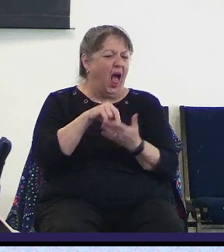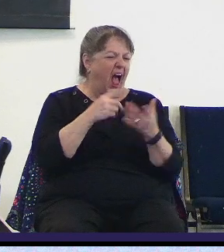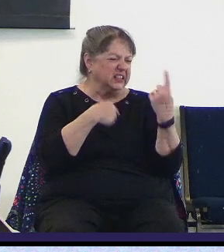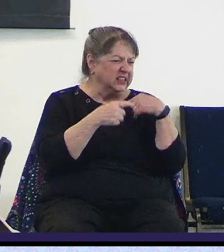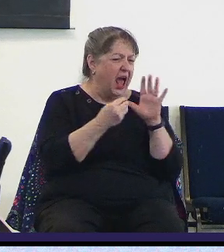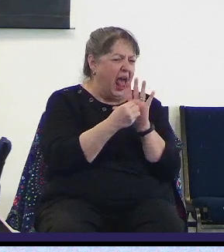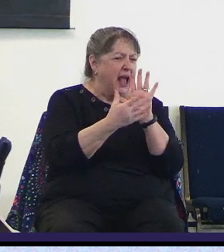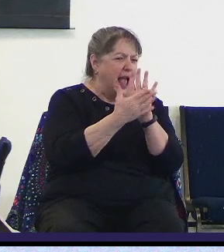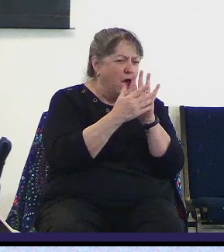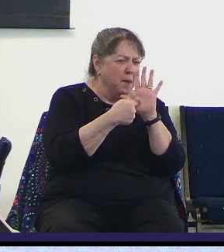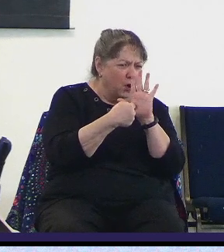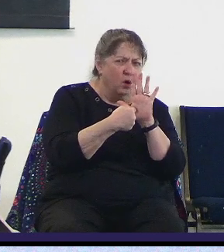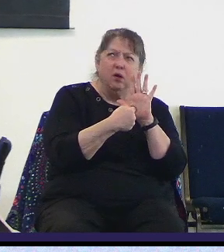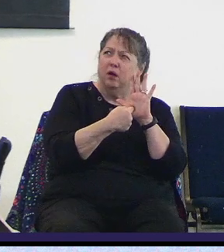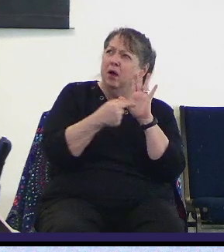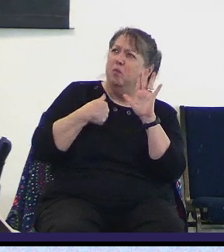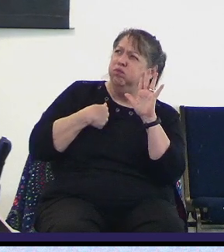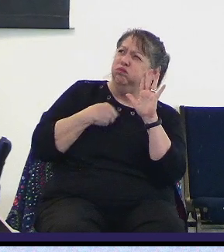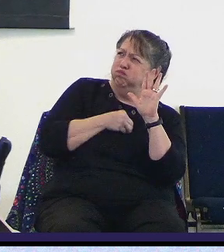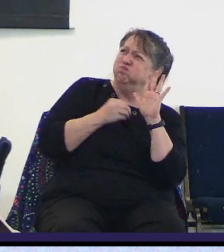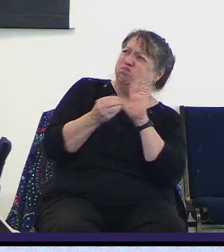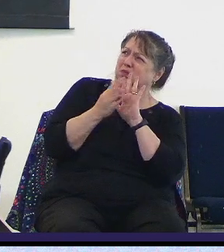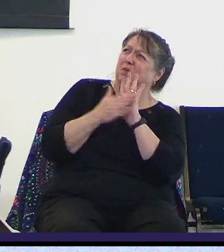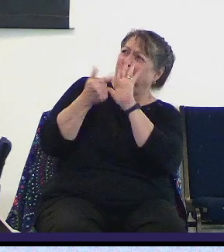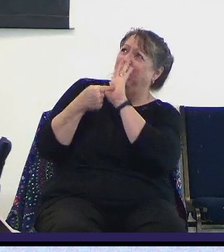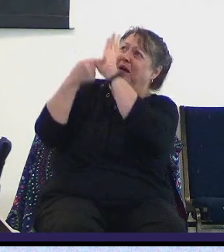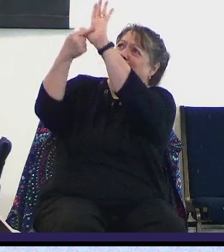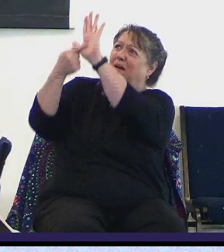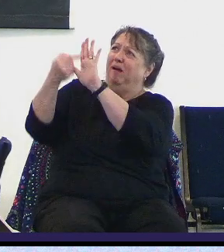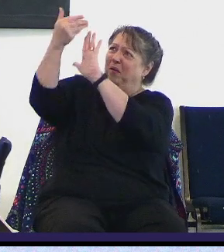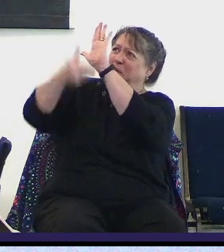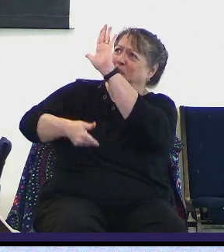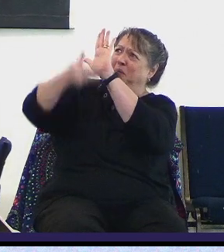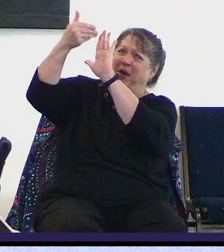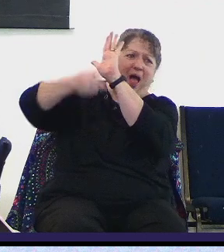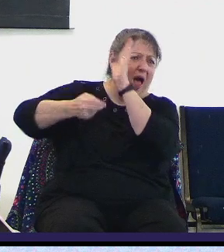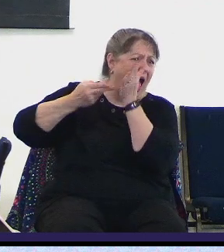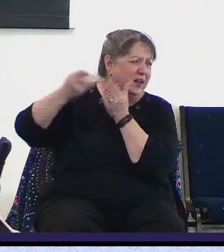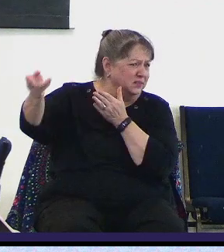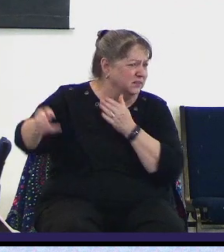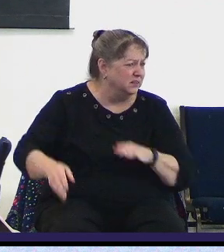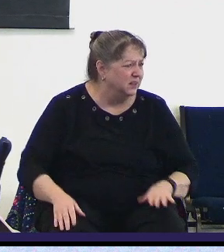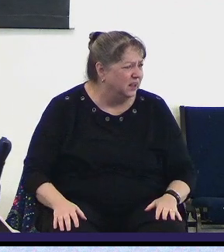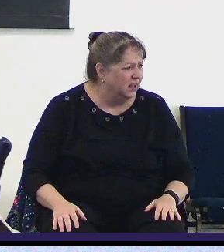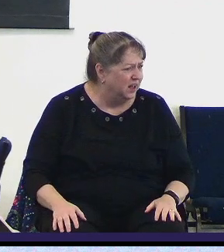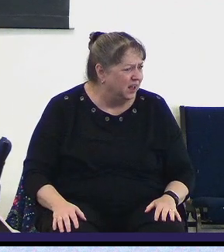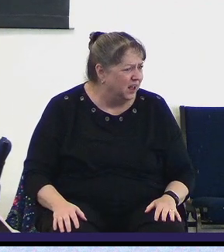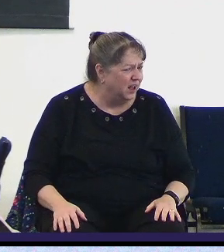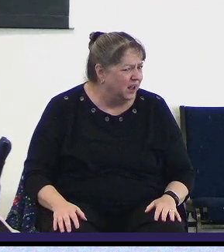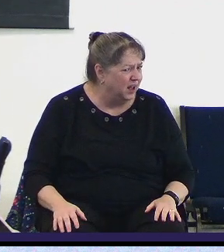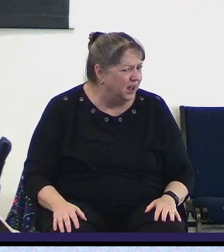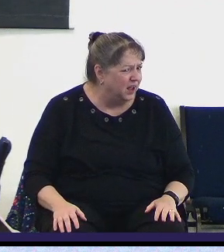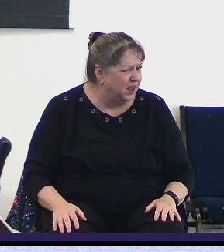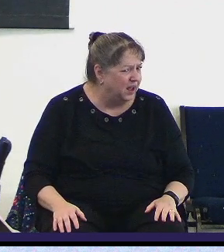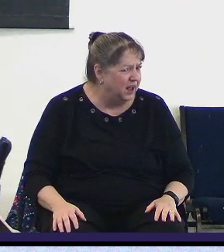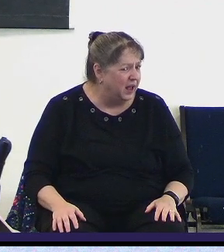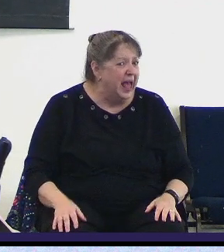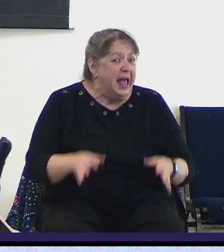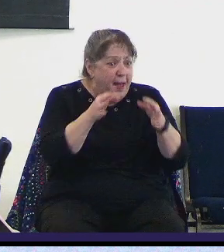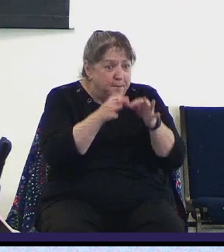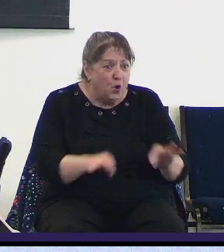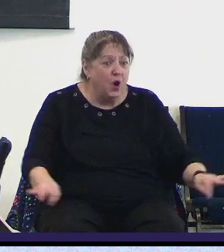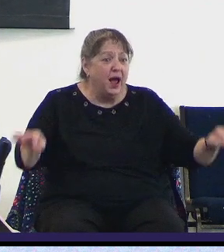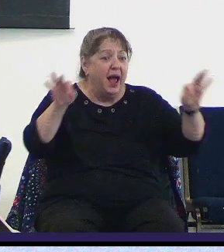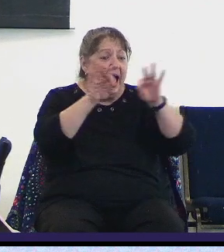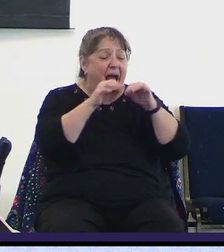are also to be accountable to each other. We're to be accountable to each other where you have someone under that takes you under his or her wings,